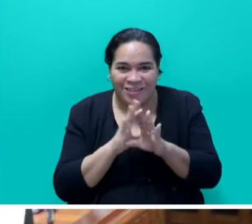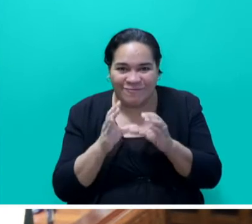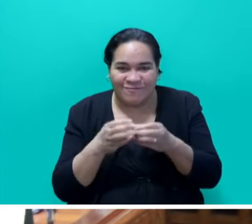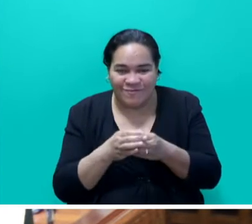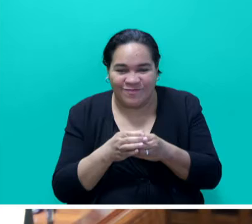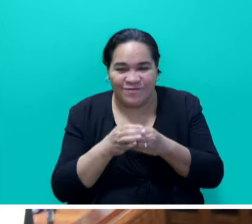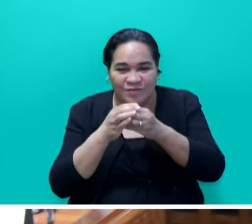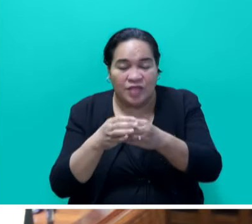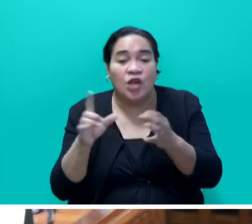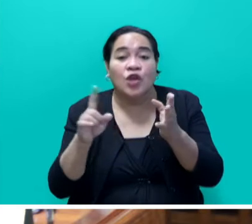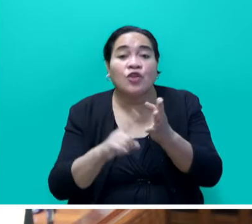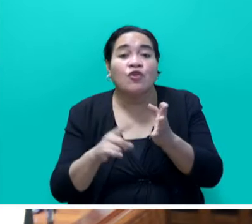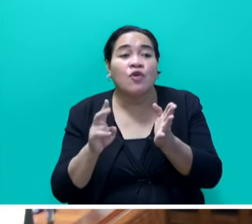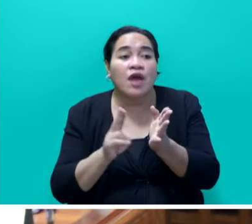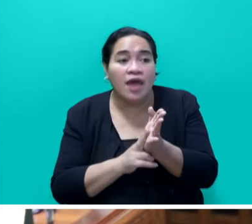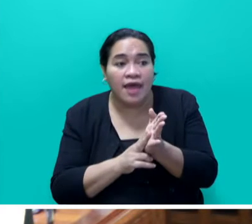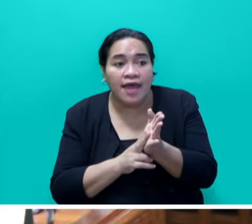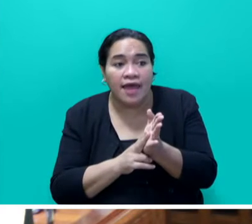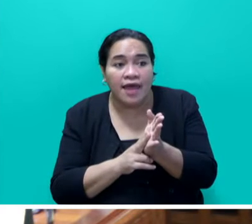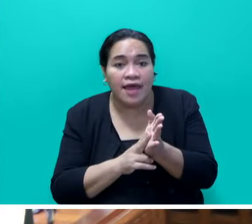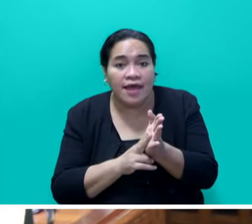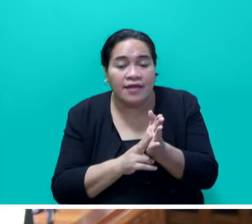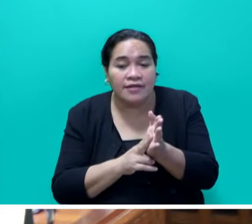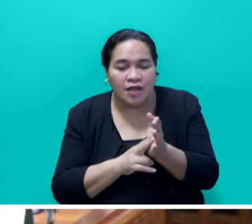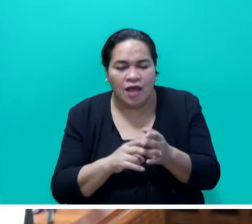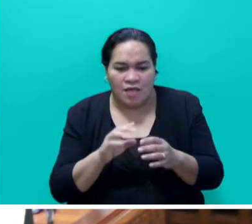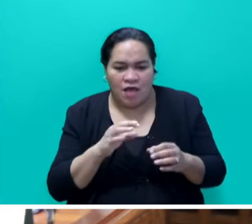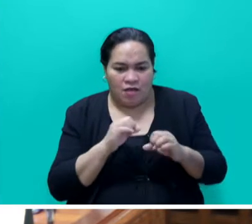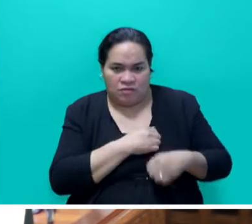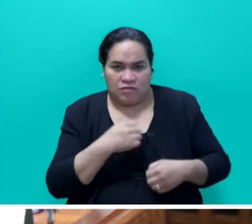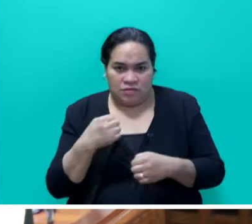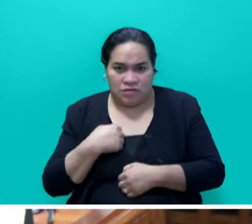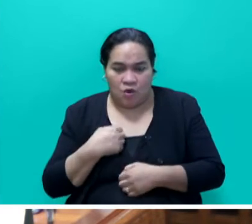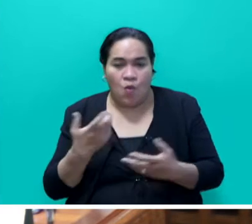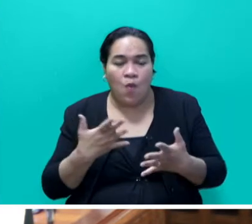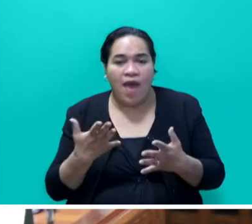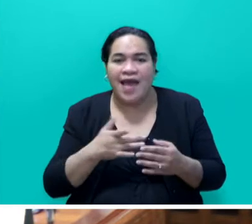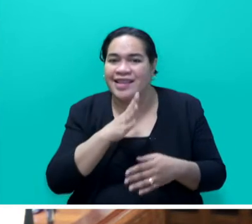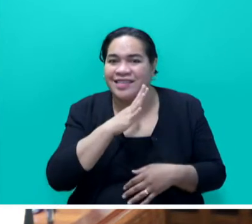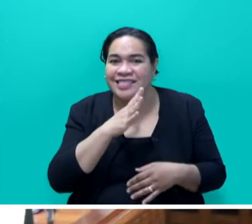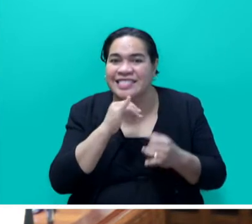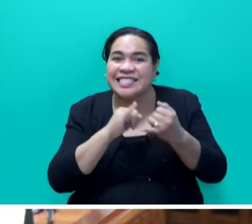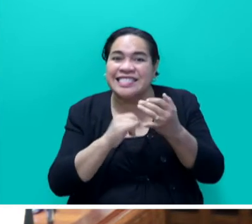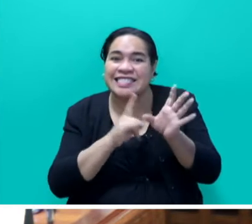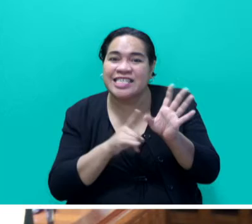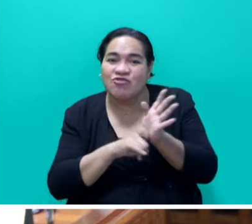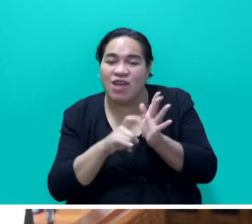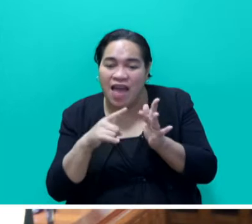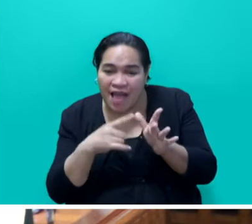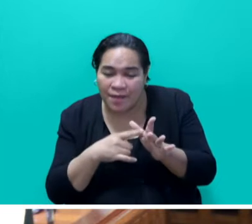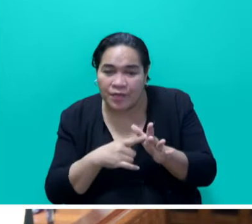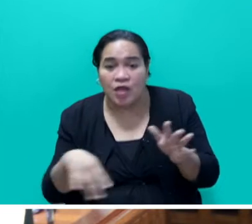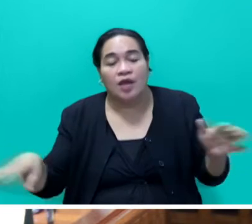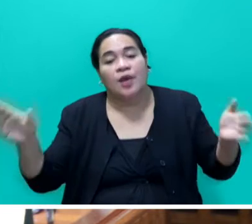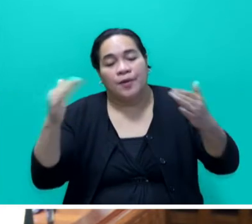the United Nations Disengagement and Observer Force, UNDOF, in the Golan Heights, Syria, the United Nations Assistant Mission